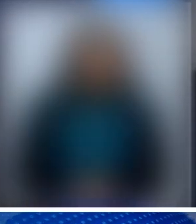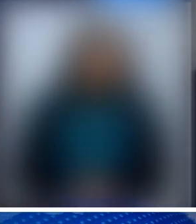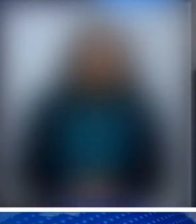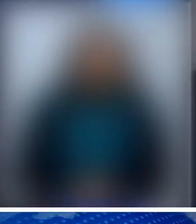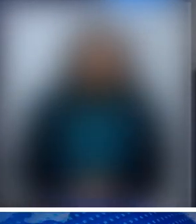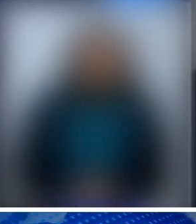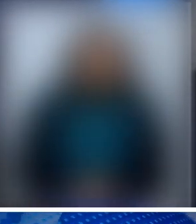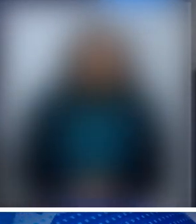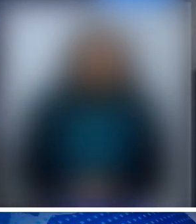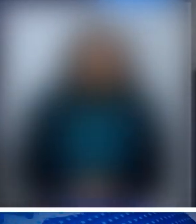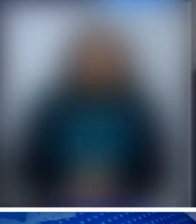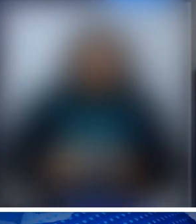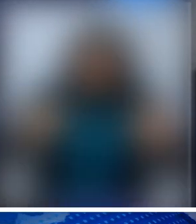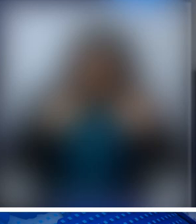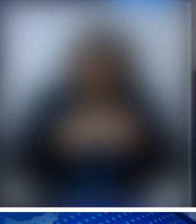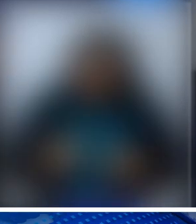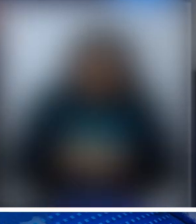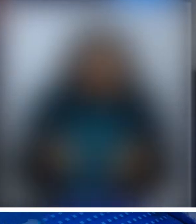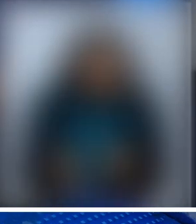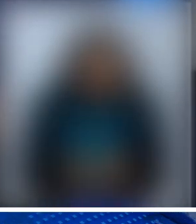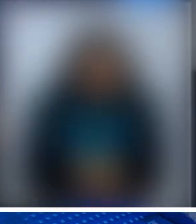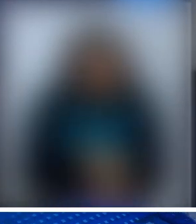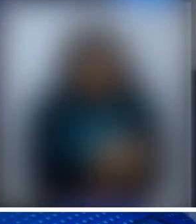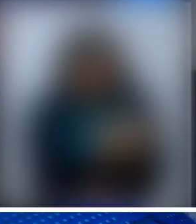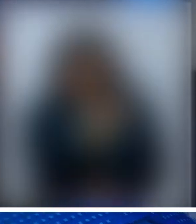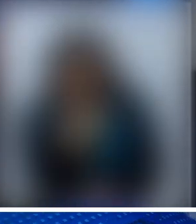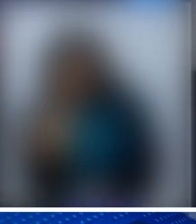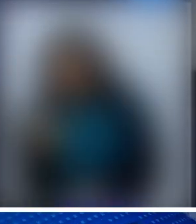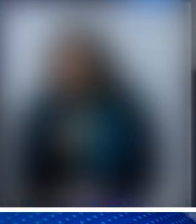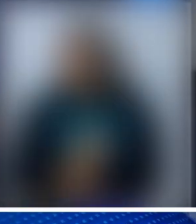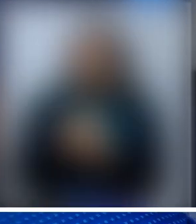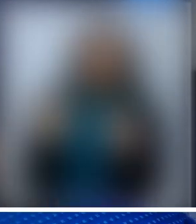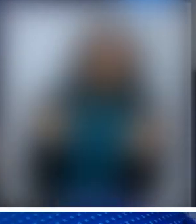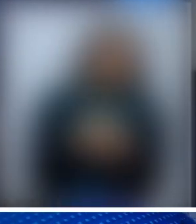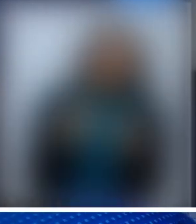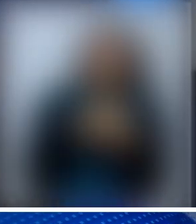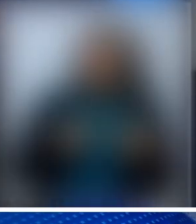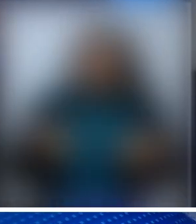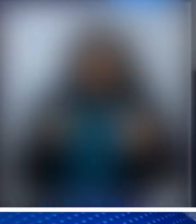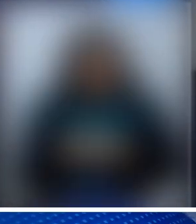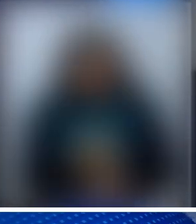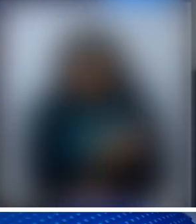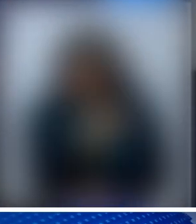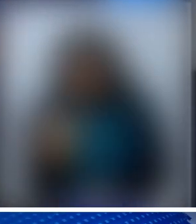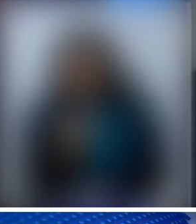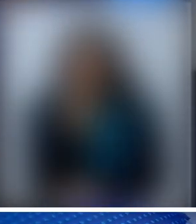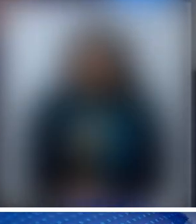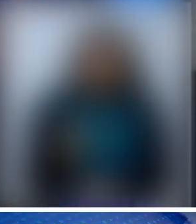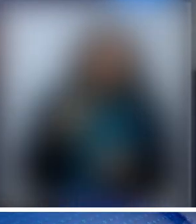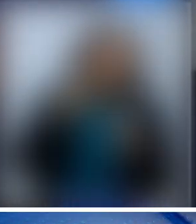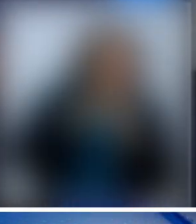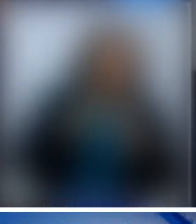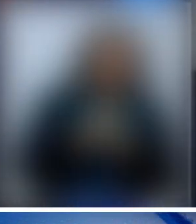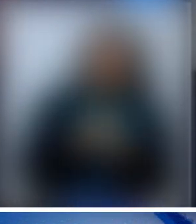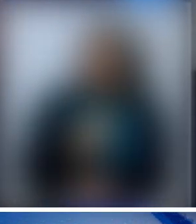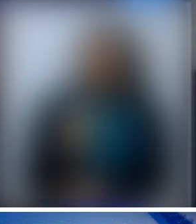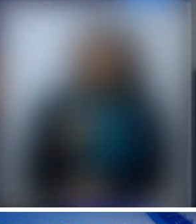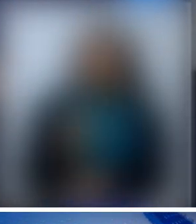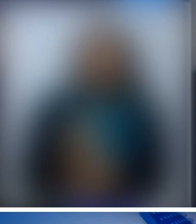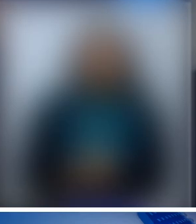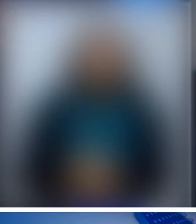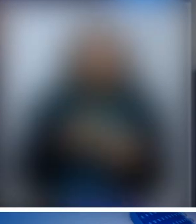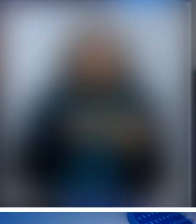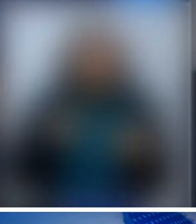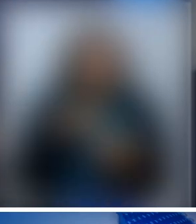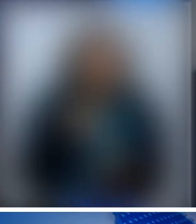public that this is not a census, so we are not going to count every household. So households are identified randomly,